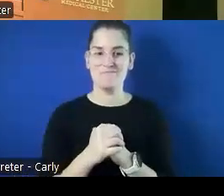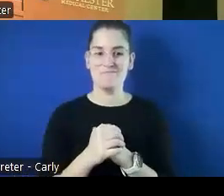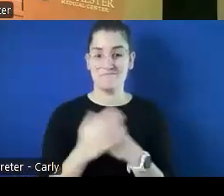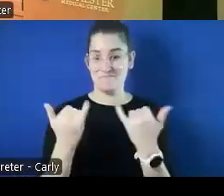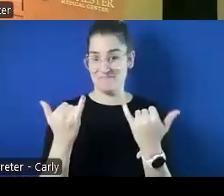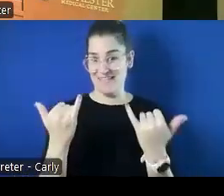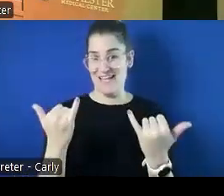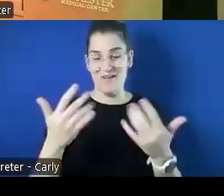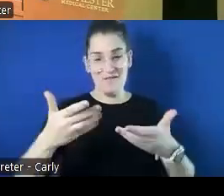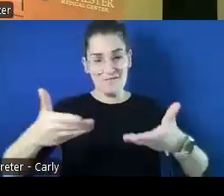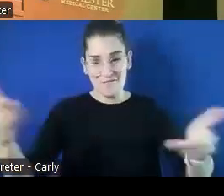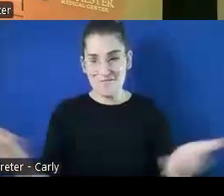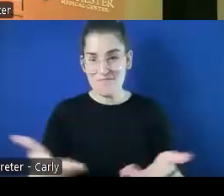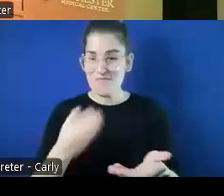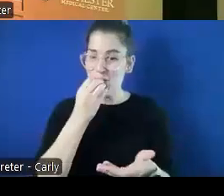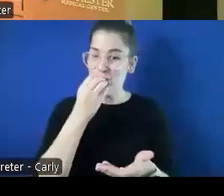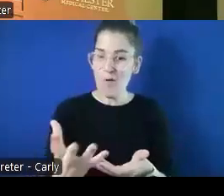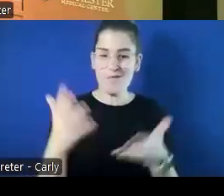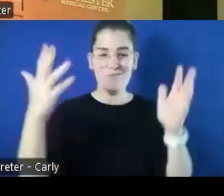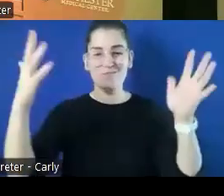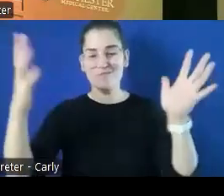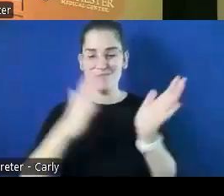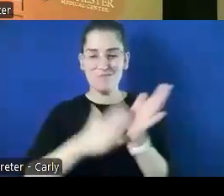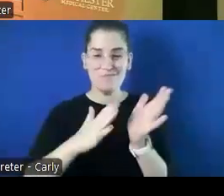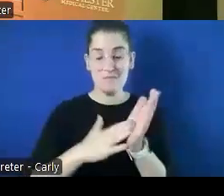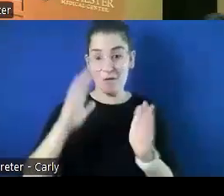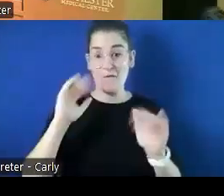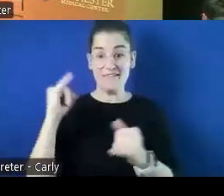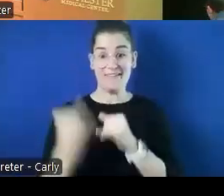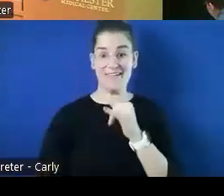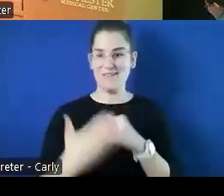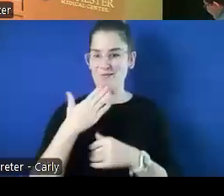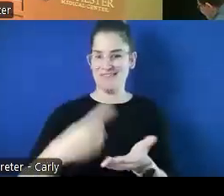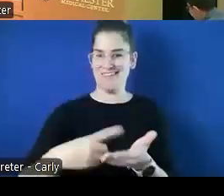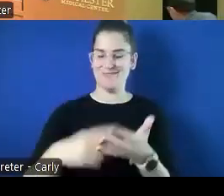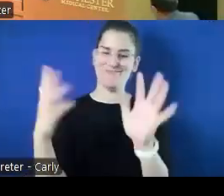them a nice welcome, and hopefully there'll be a good discussion at the end.